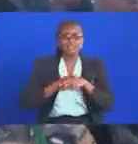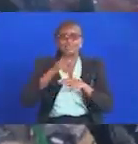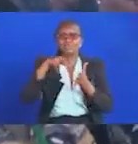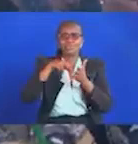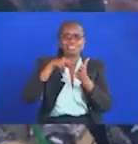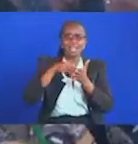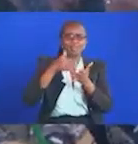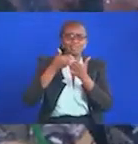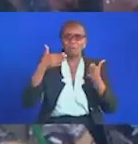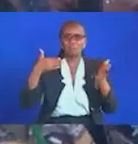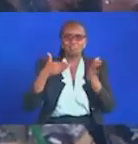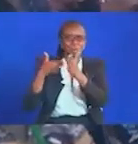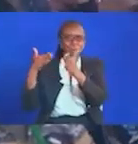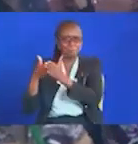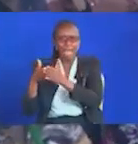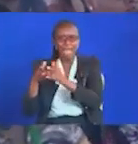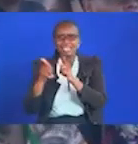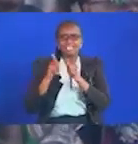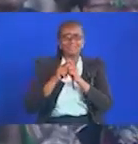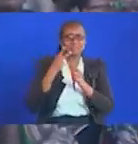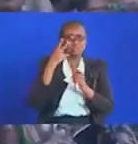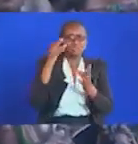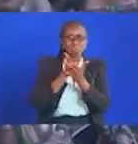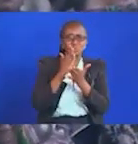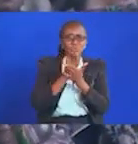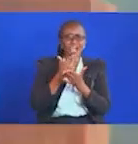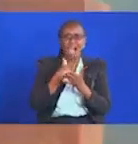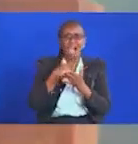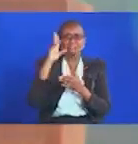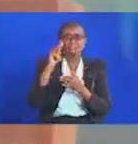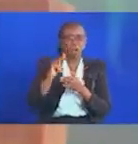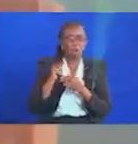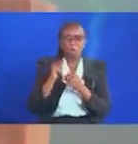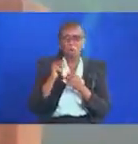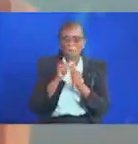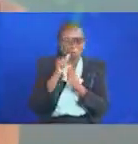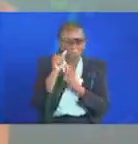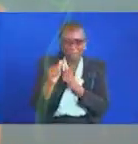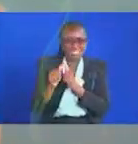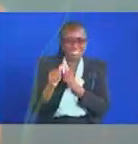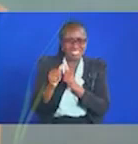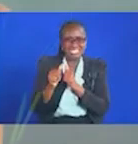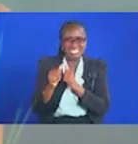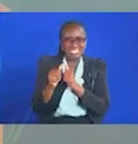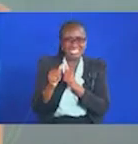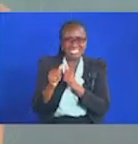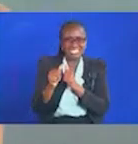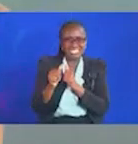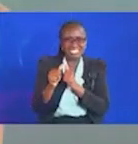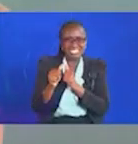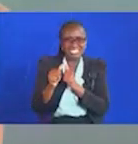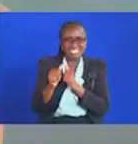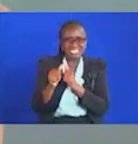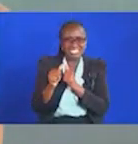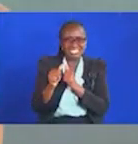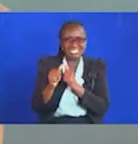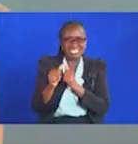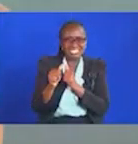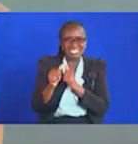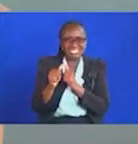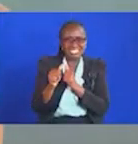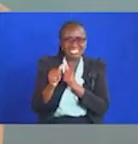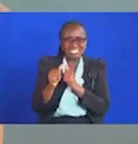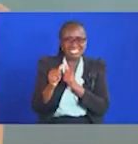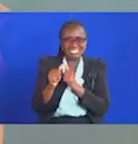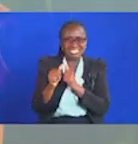before obstacles and it seems like there is no passage. One of the dimensions that you need to find